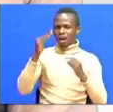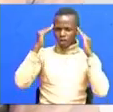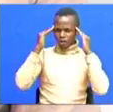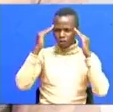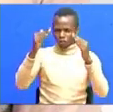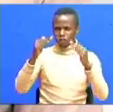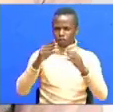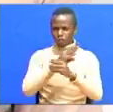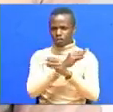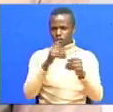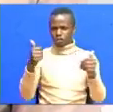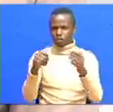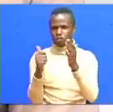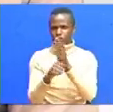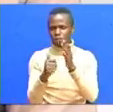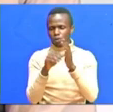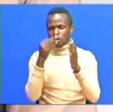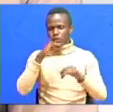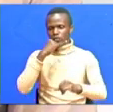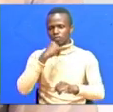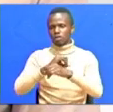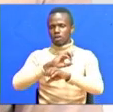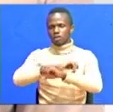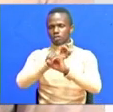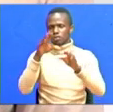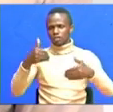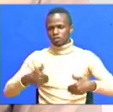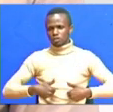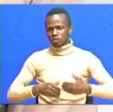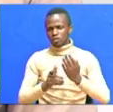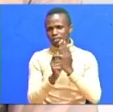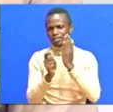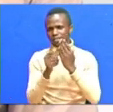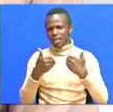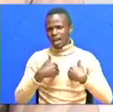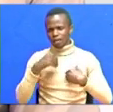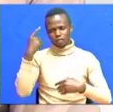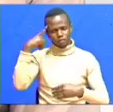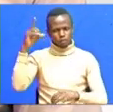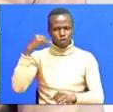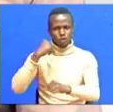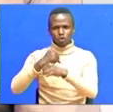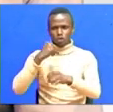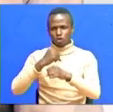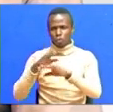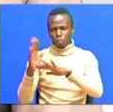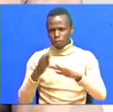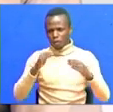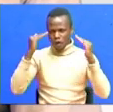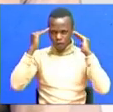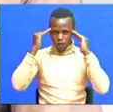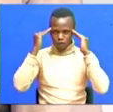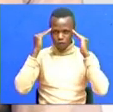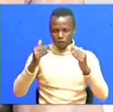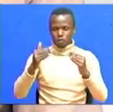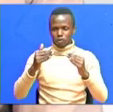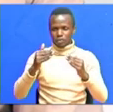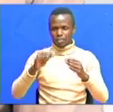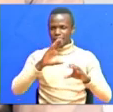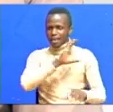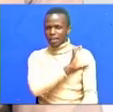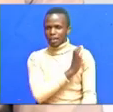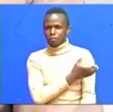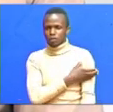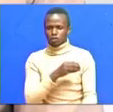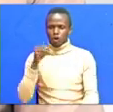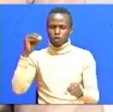the mismatches and gaps between the supply of youth skills and the demand of labor markets. It also focuses on building the capacity of